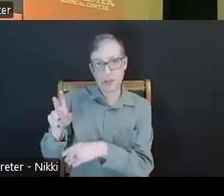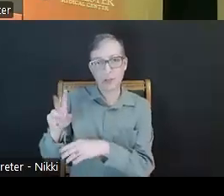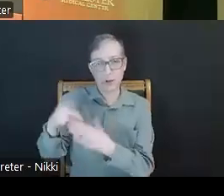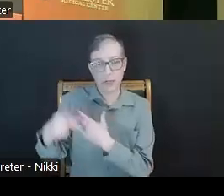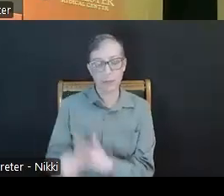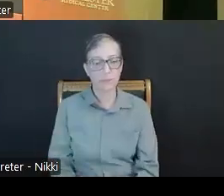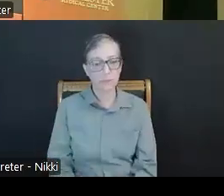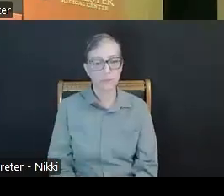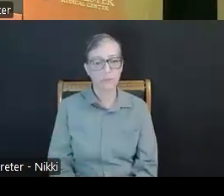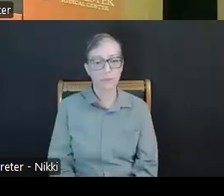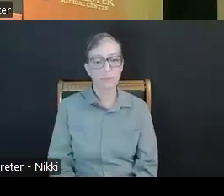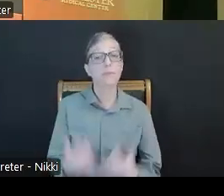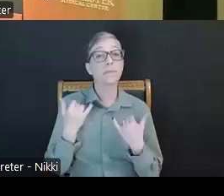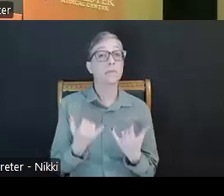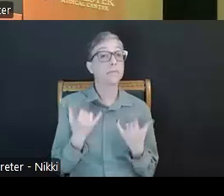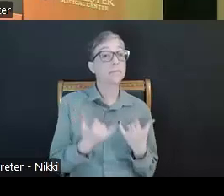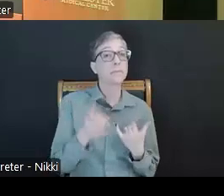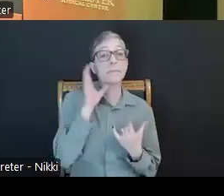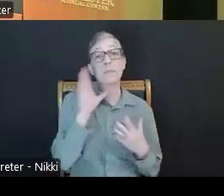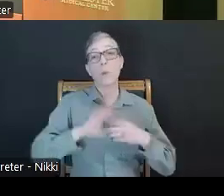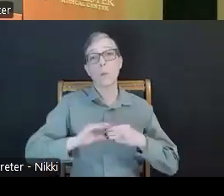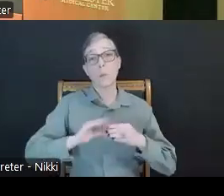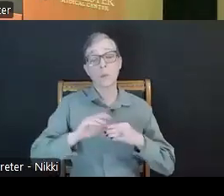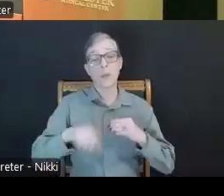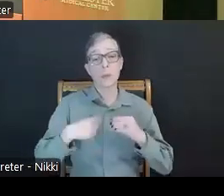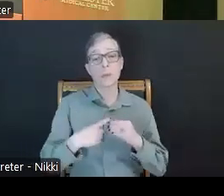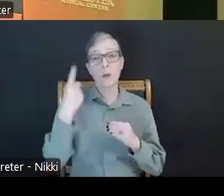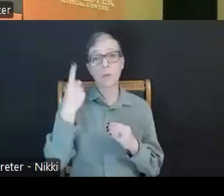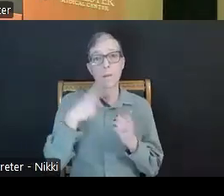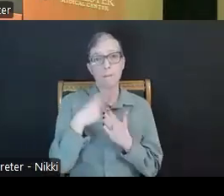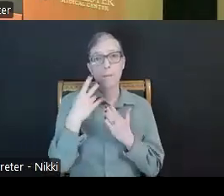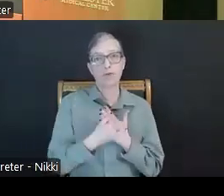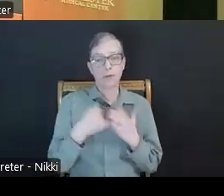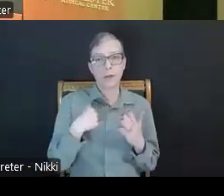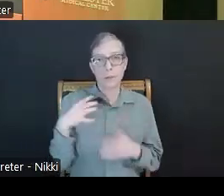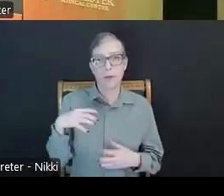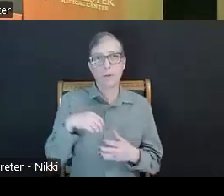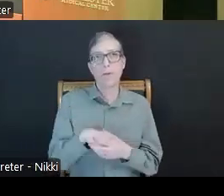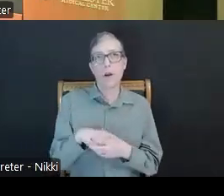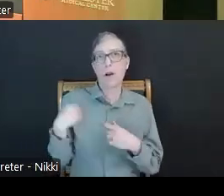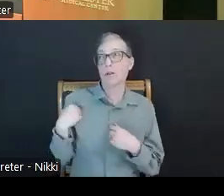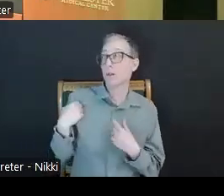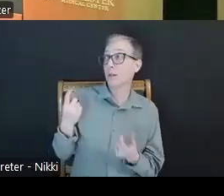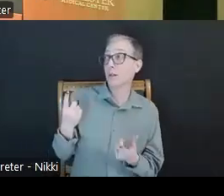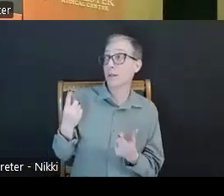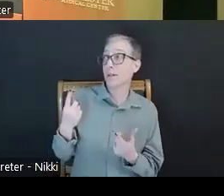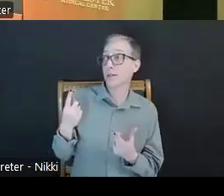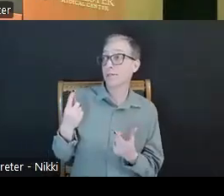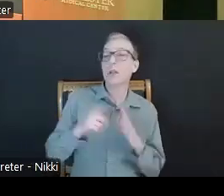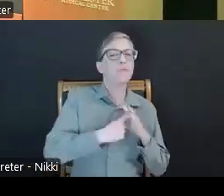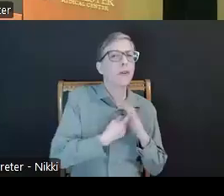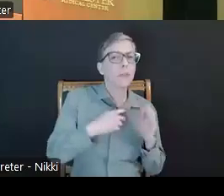going to share about a project that I've worked on since my second year of residency, and it's called